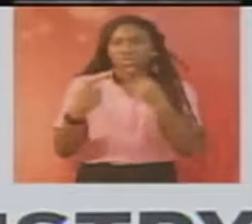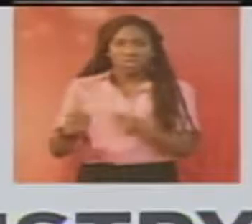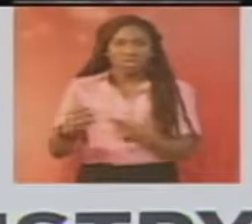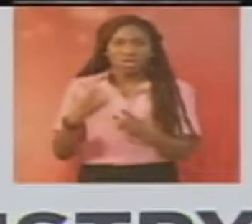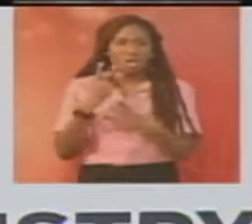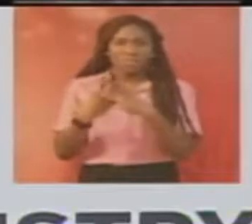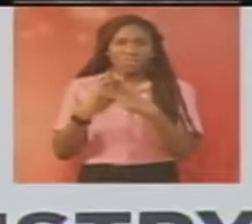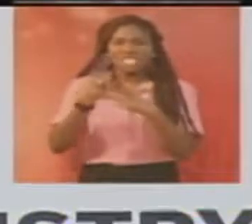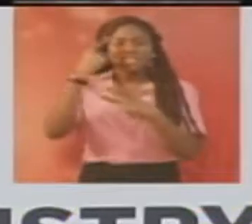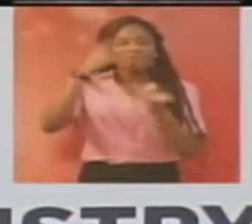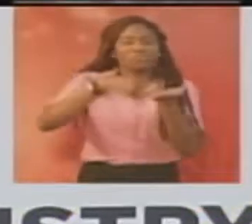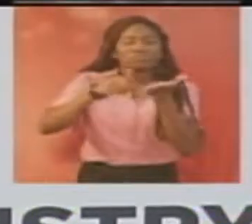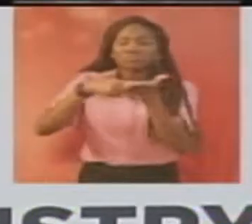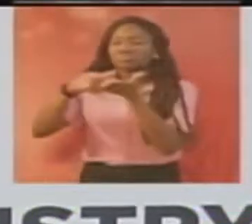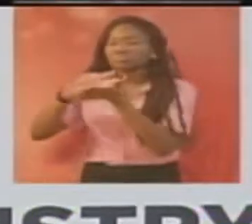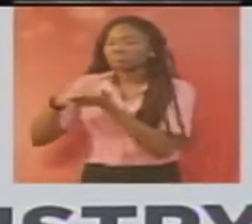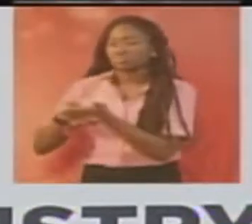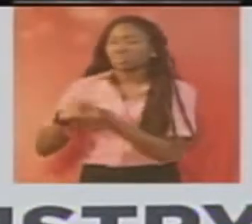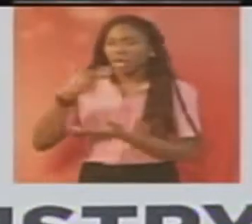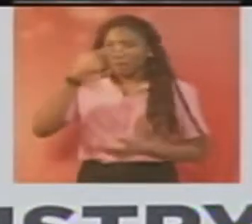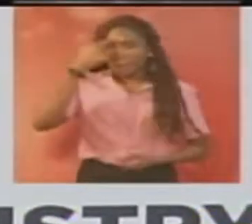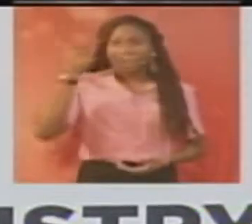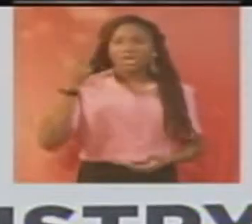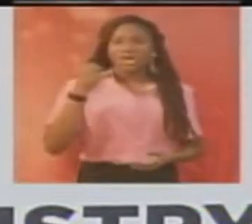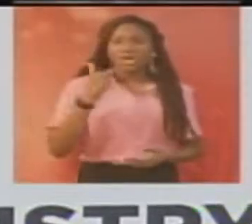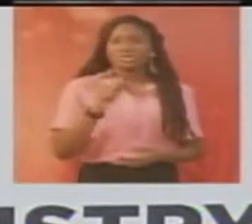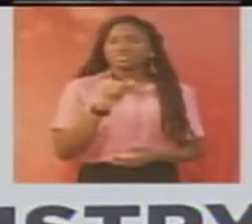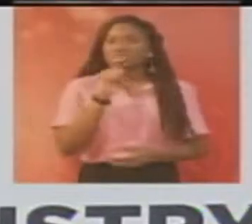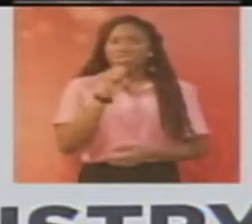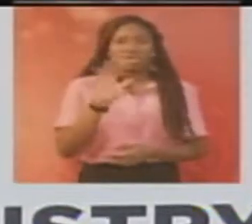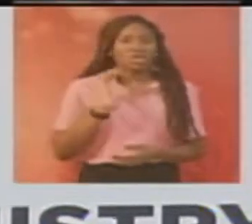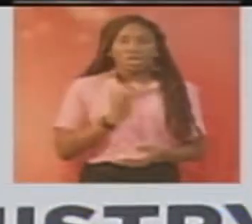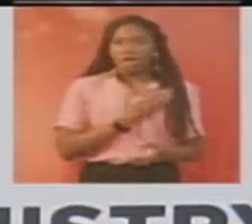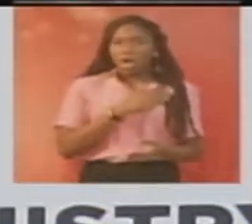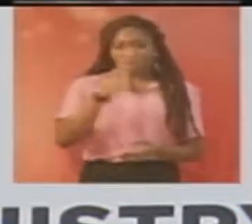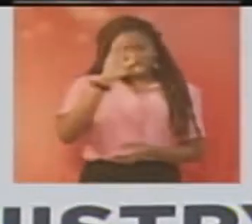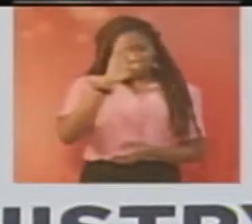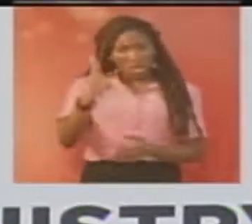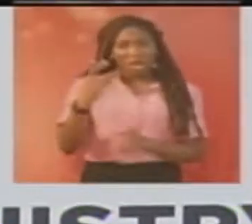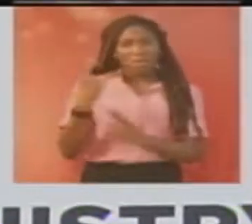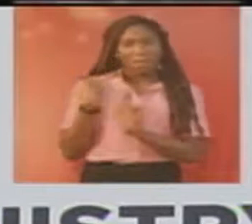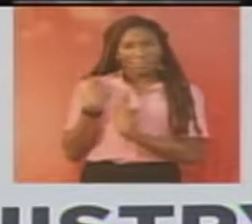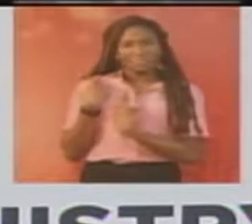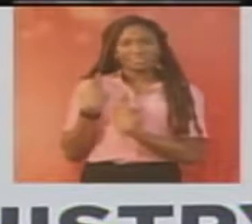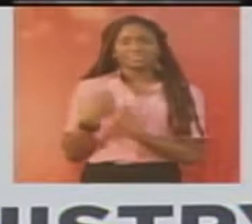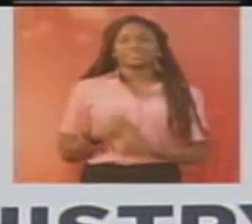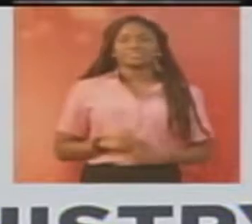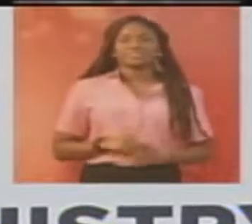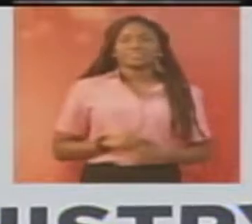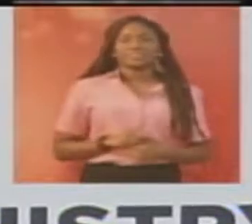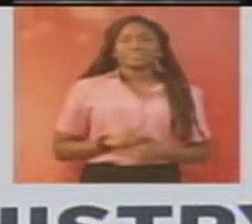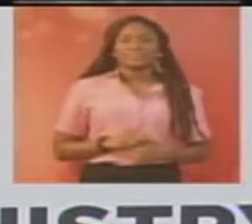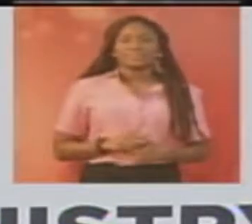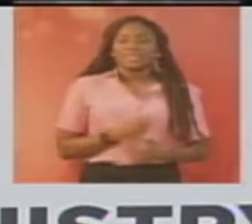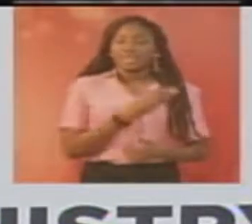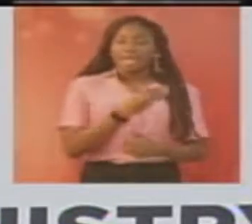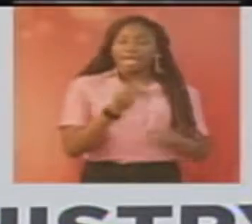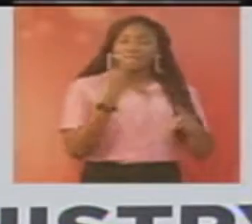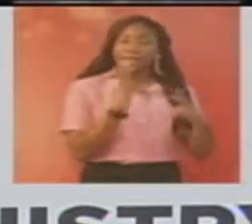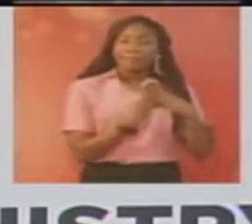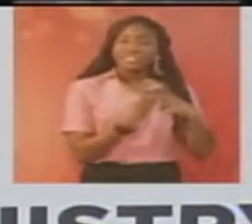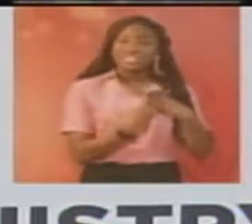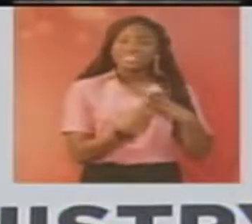to speak, of the process, because that is outside of our direct remit. with respect to the prisons and